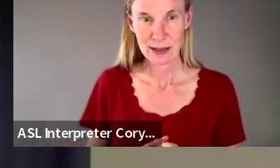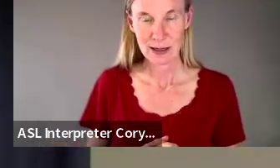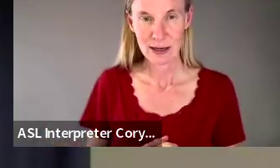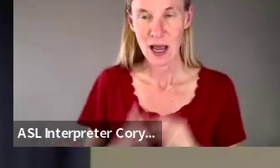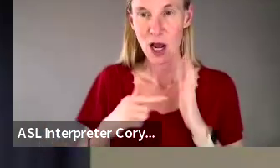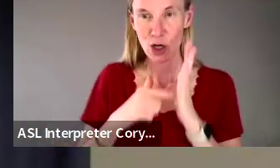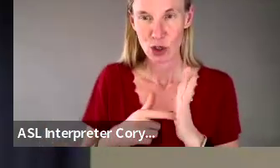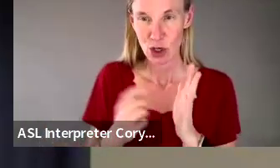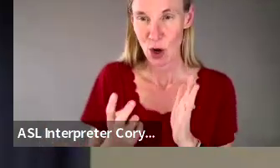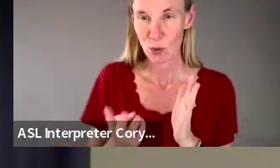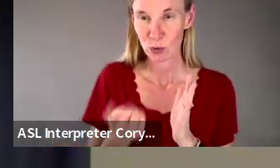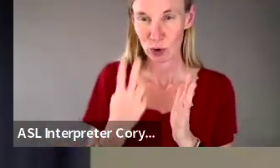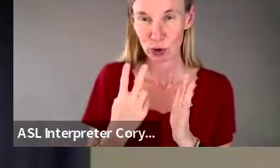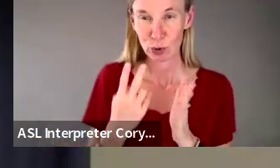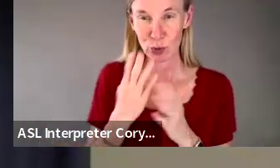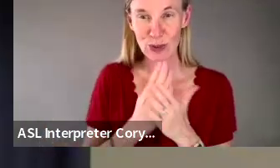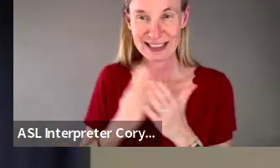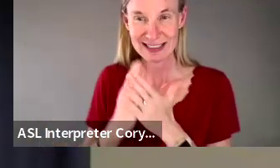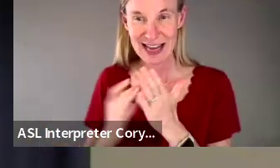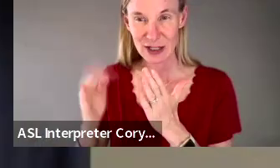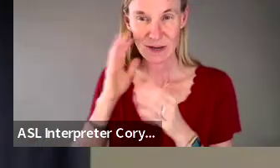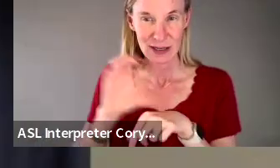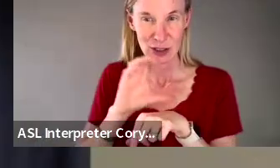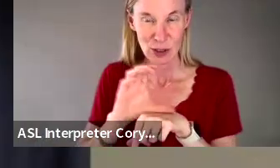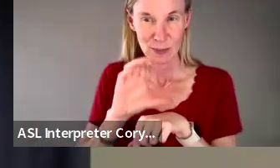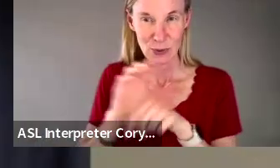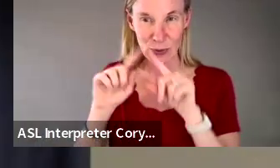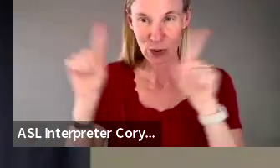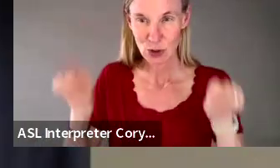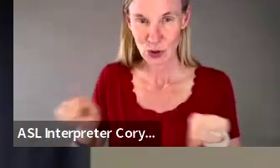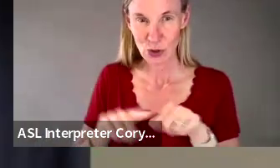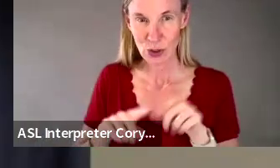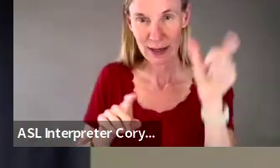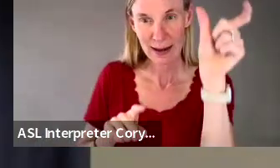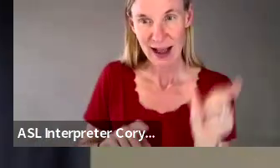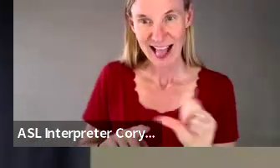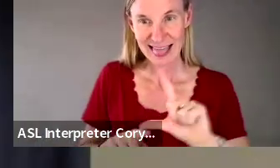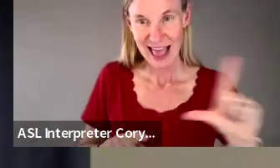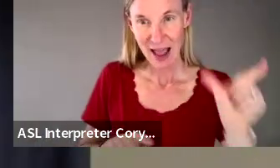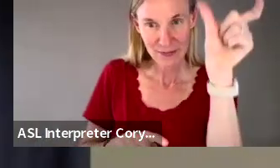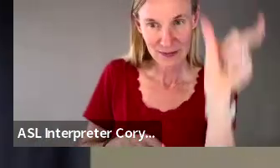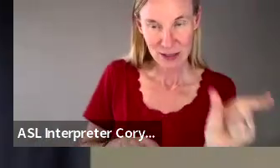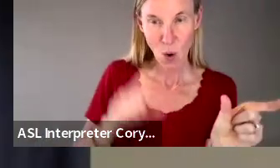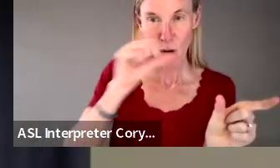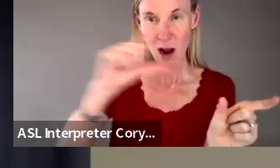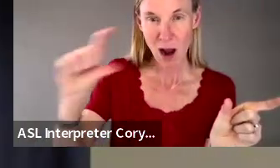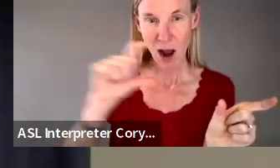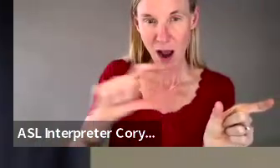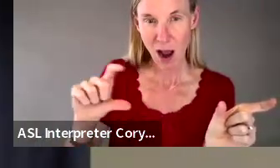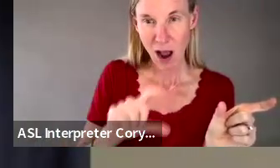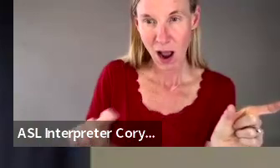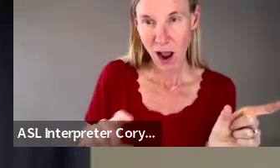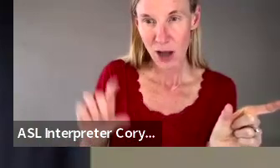two sections of his computer screen, the menu bar on the left or the navigation choices on the right of